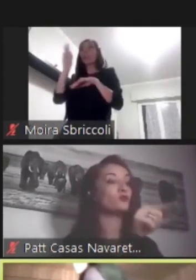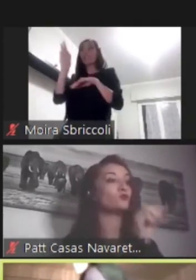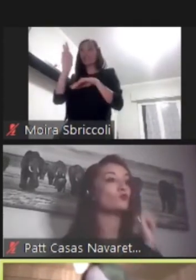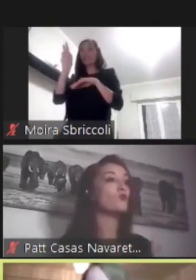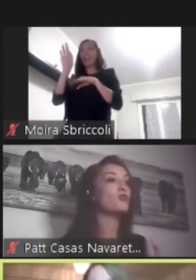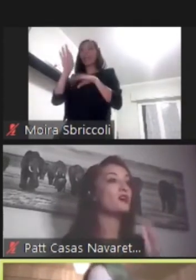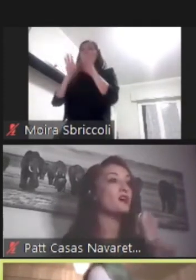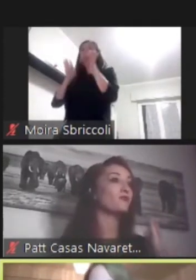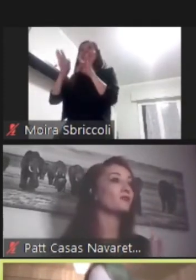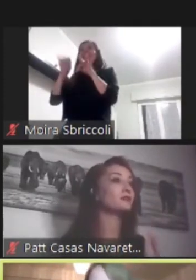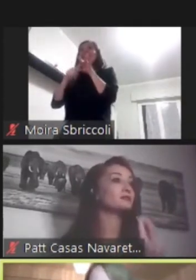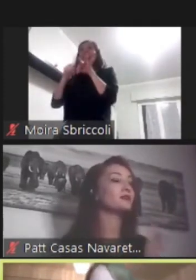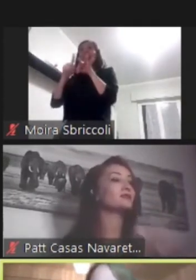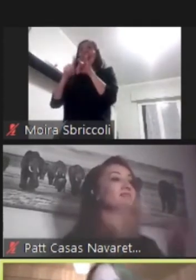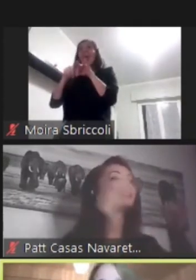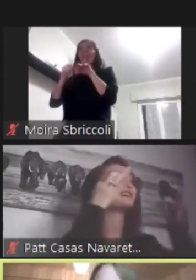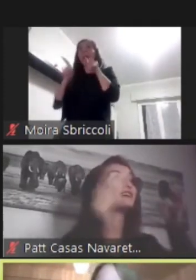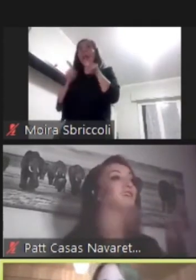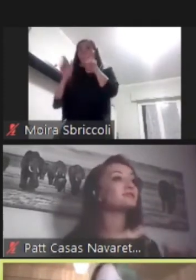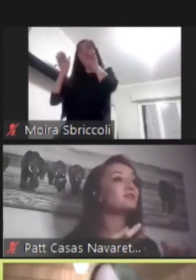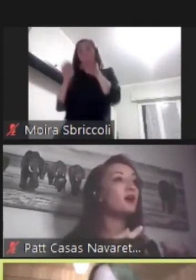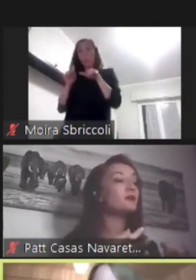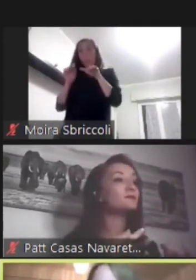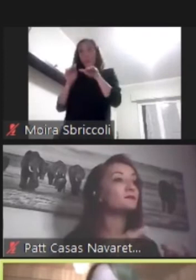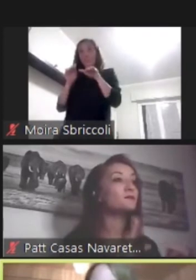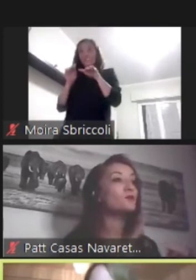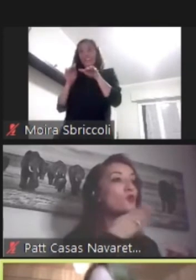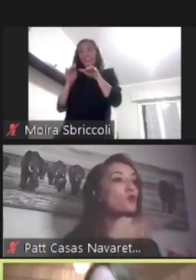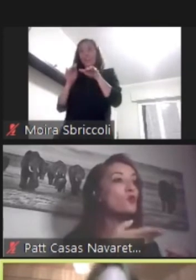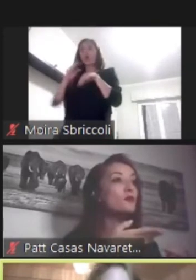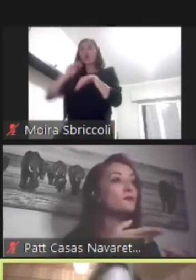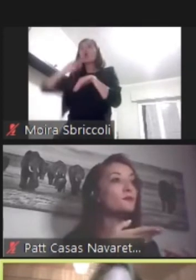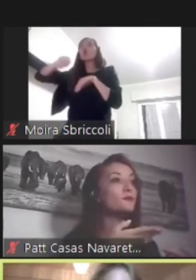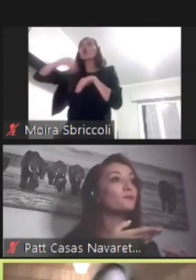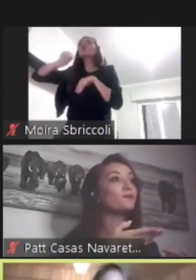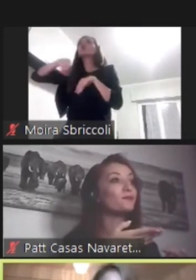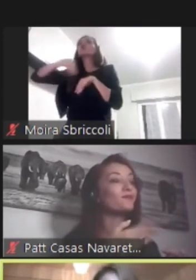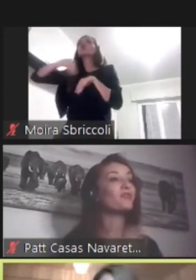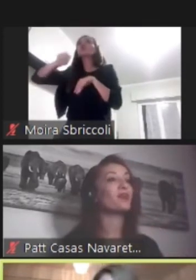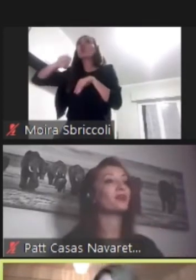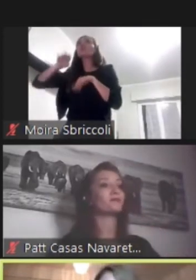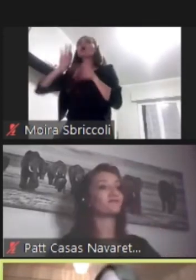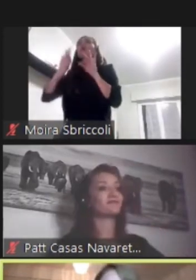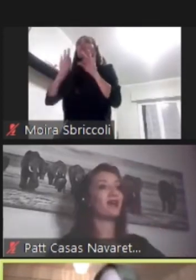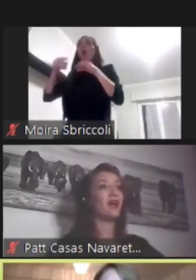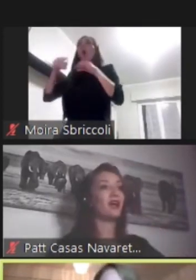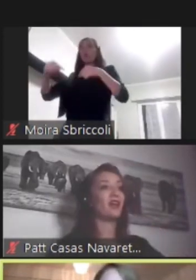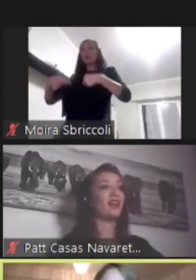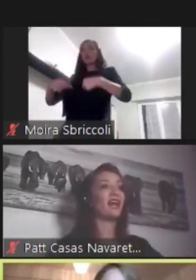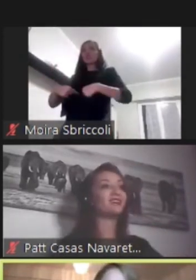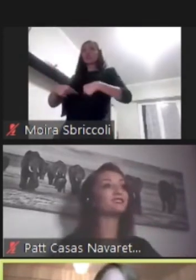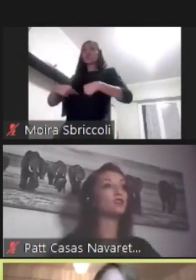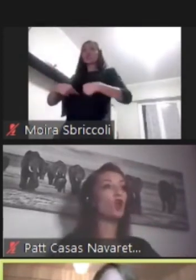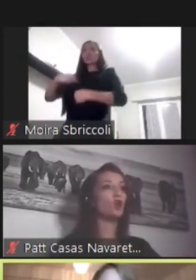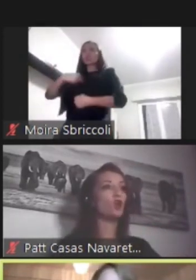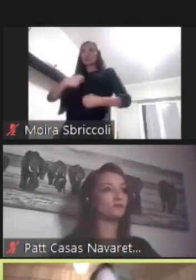important that we keep that running absolutely at 100%.